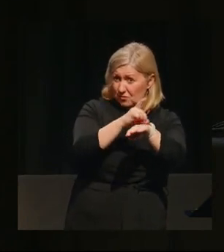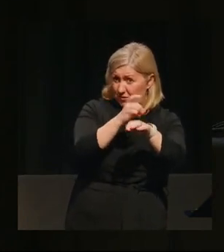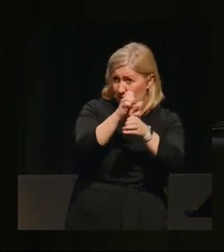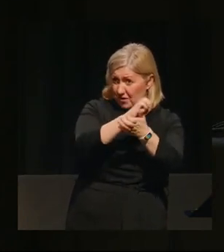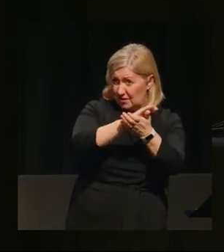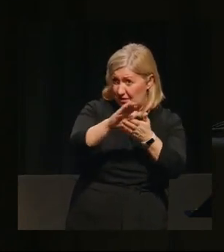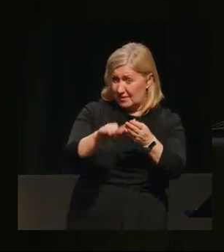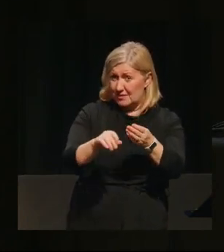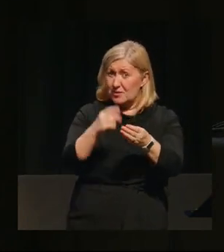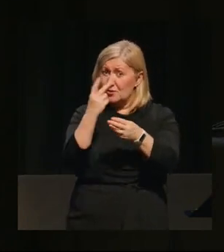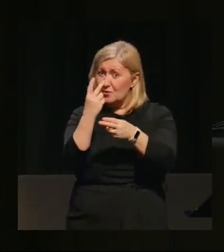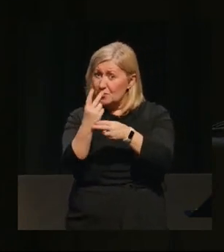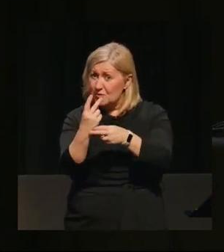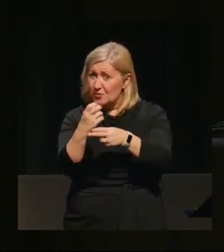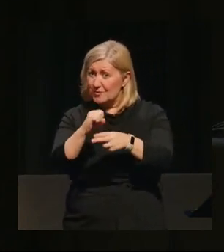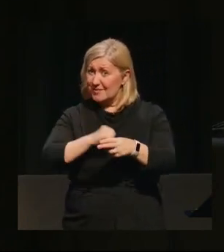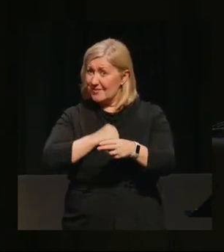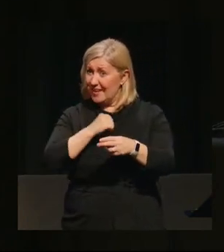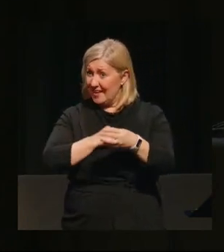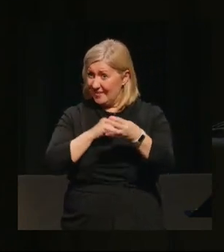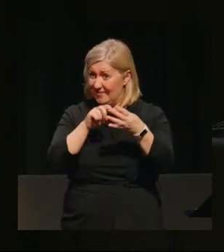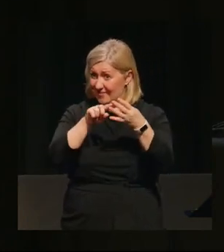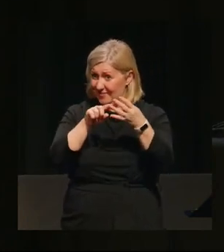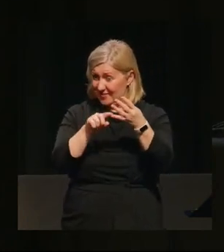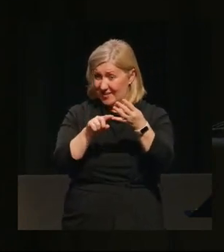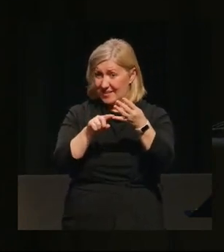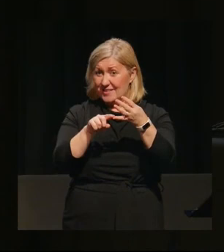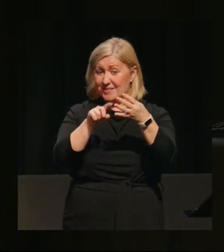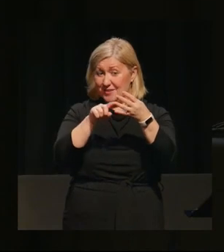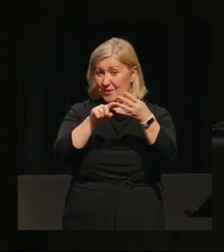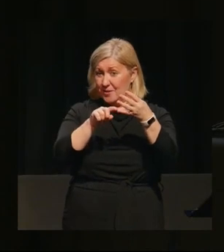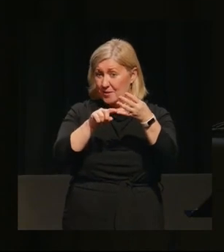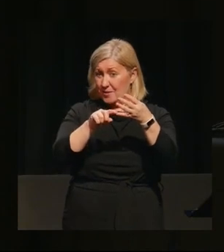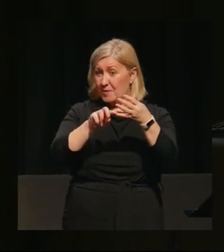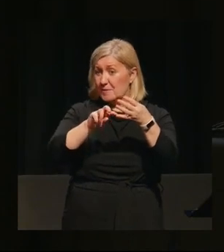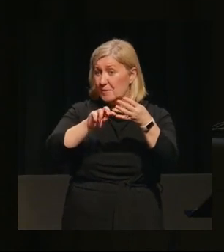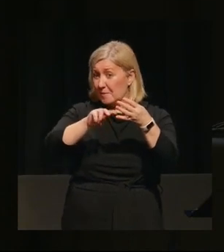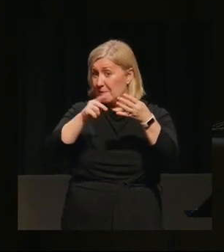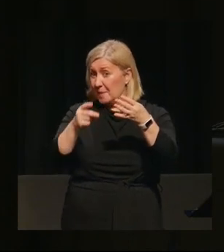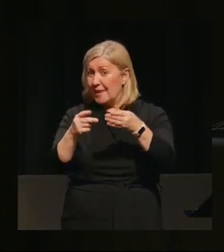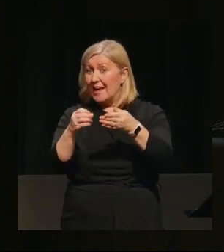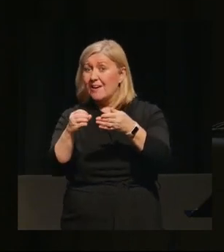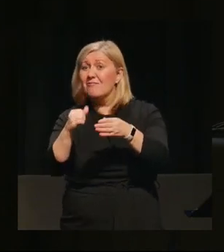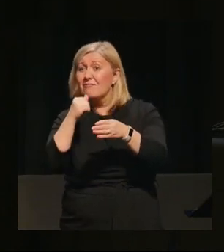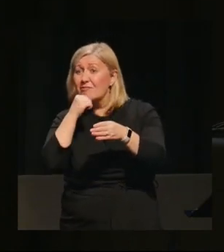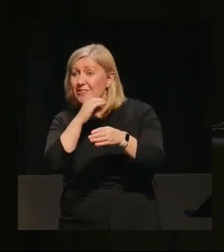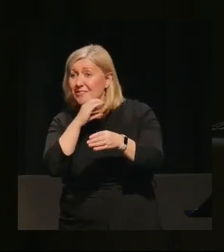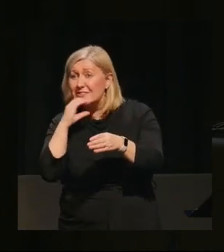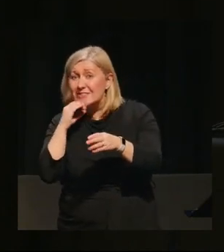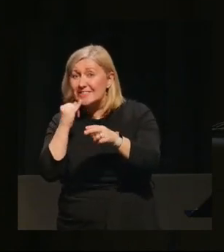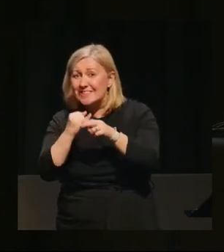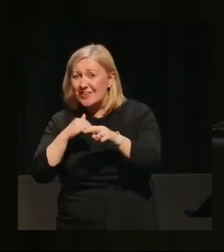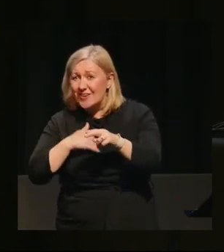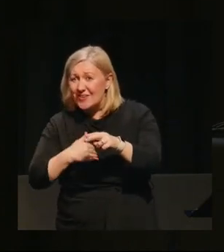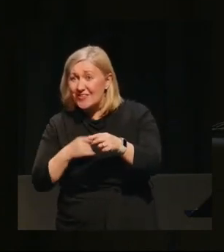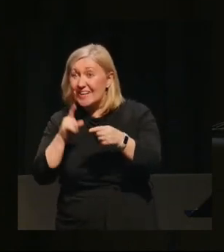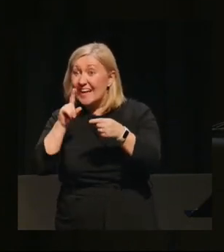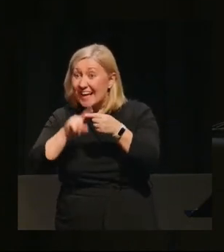also learned that our first cousins living in Hungary and in the United States. I have a family.